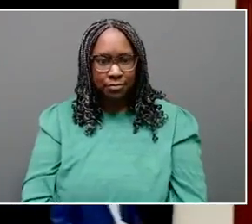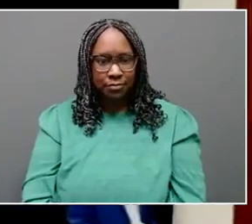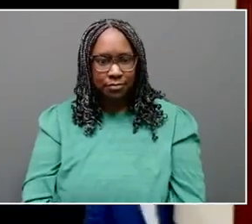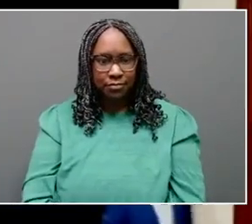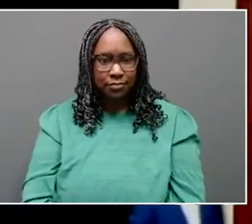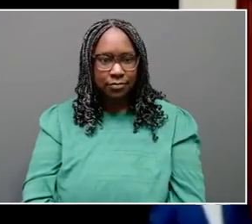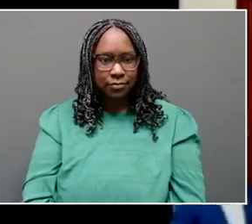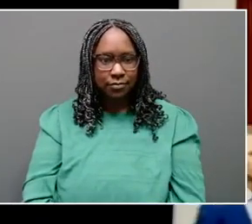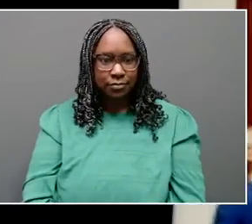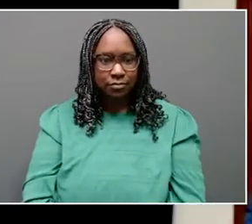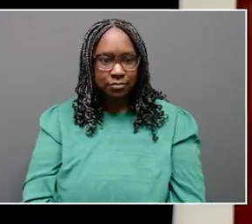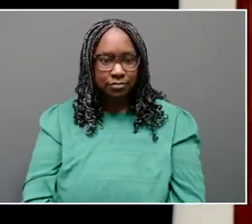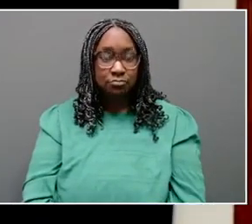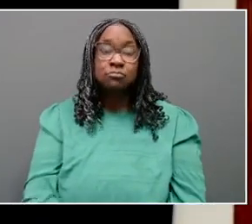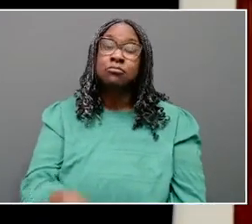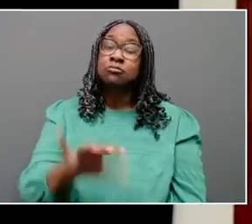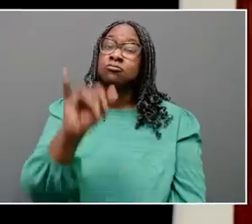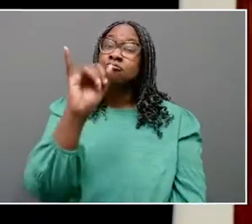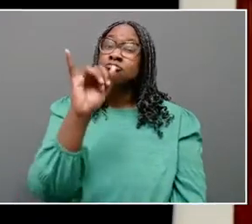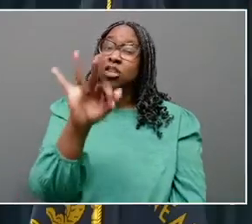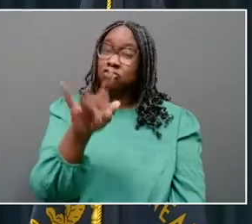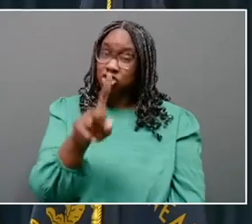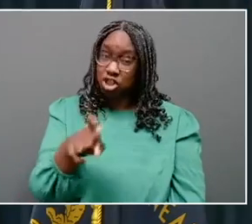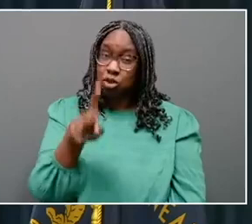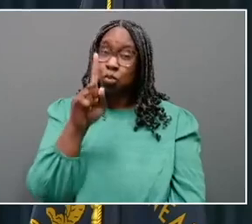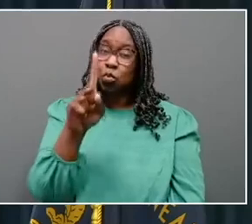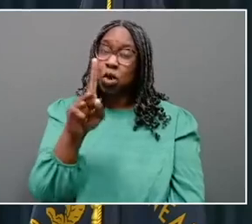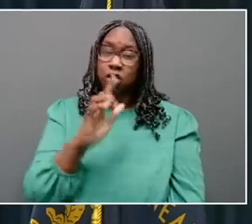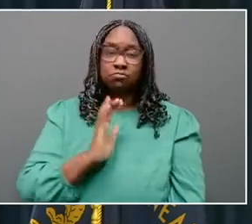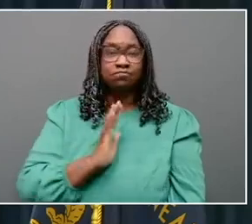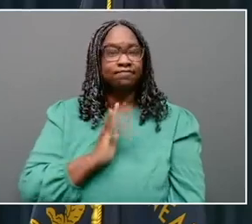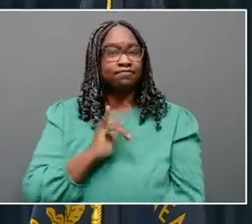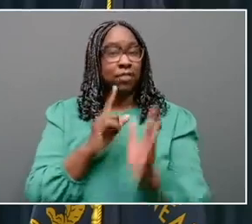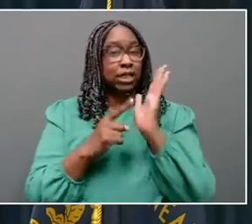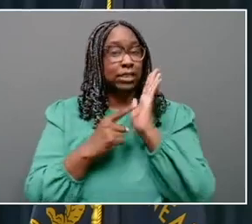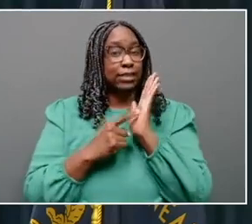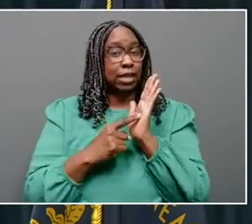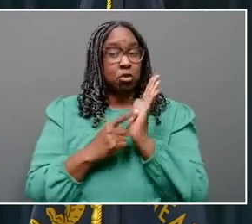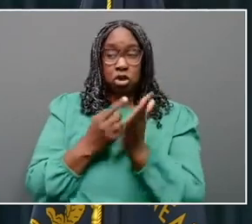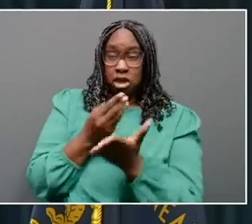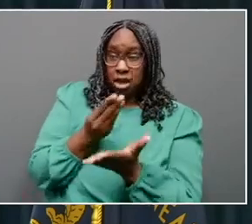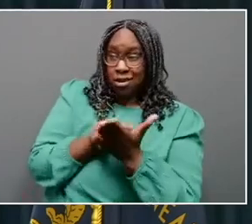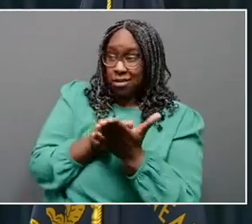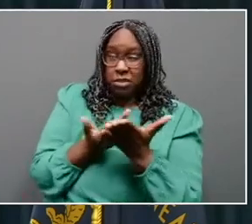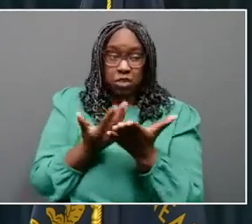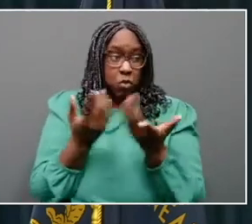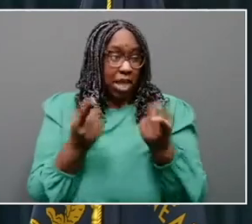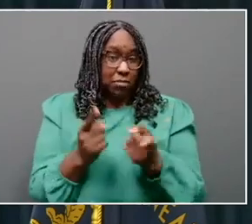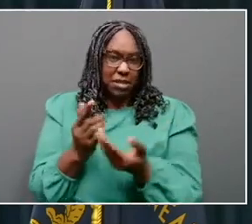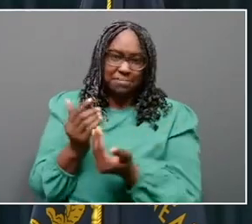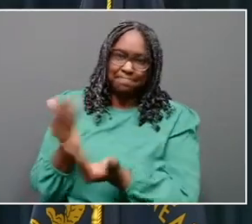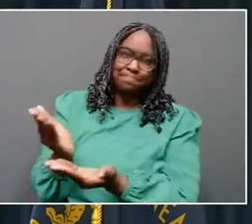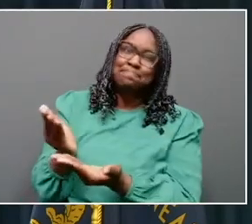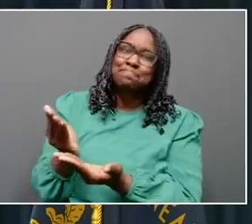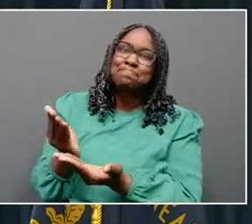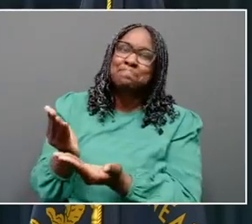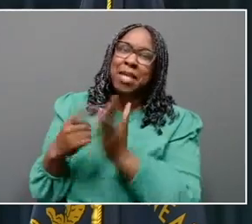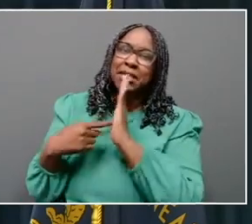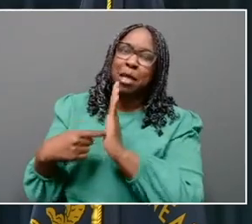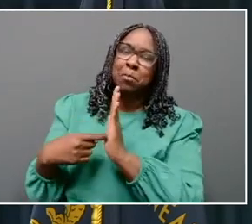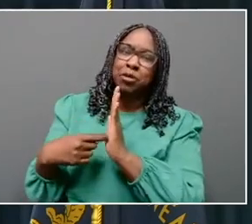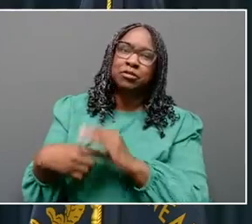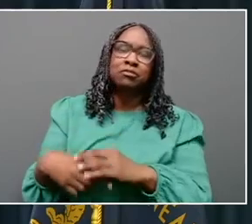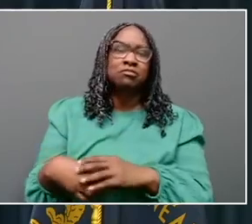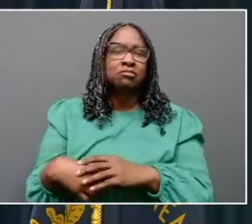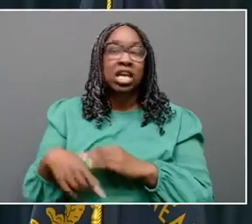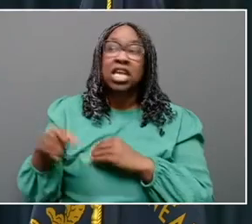Now, if you need one incredible example of what's happening in our economy, Caleb leaving where he is from because of lack of opportunity and